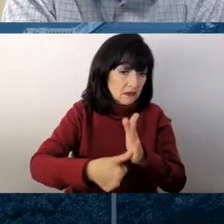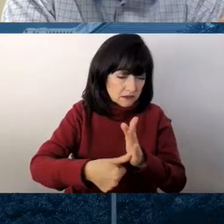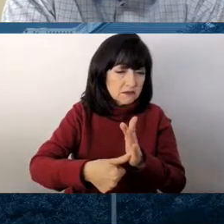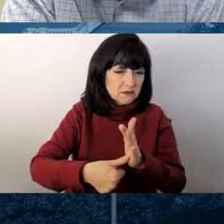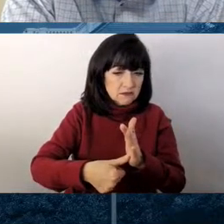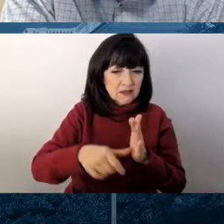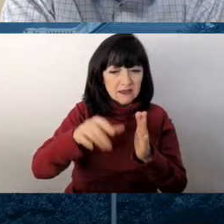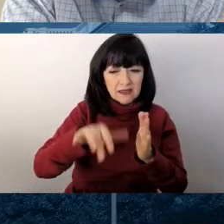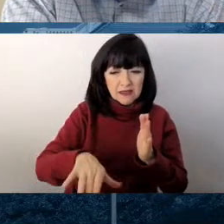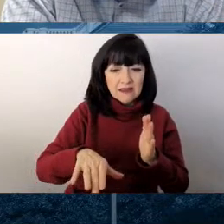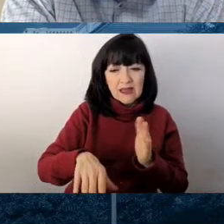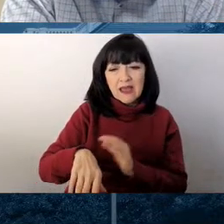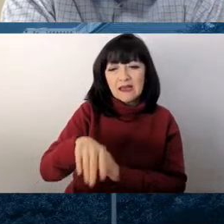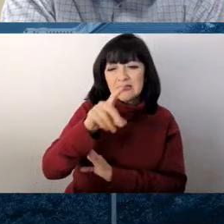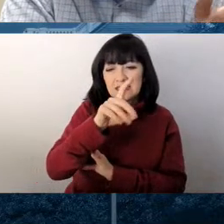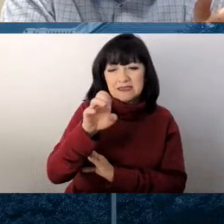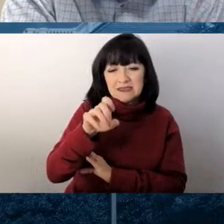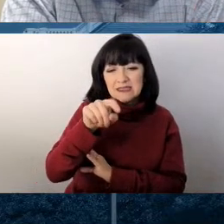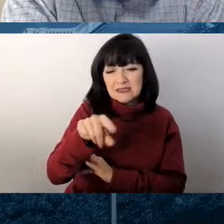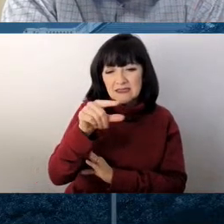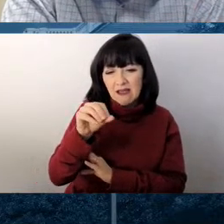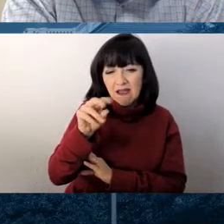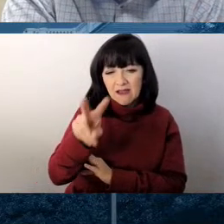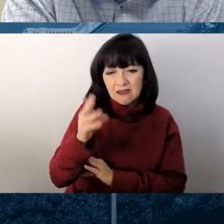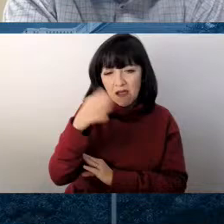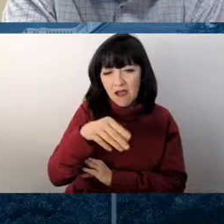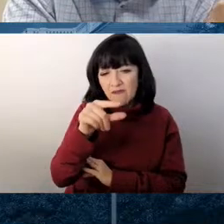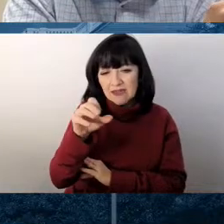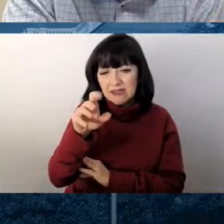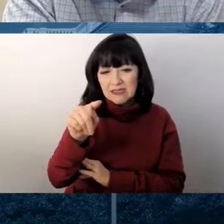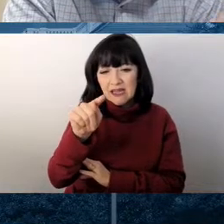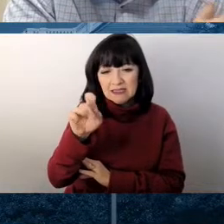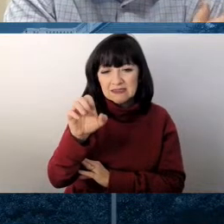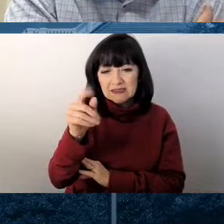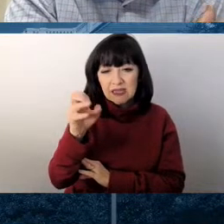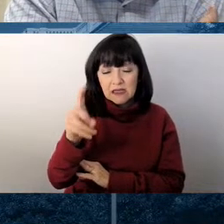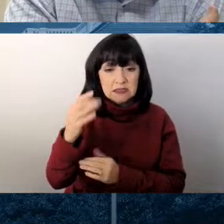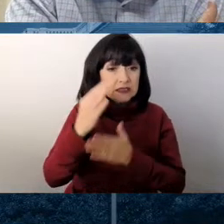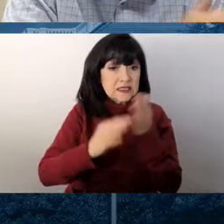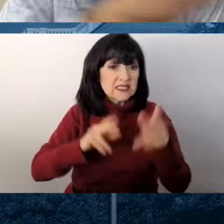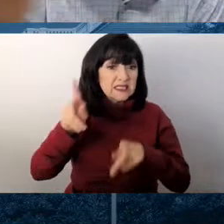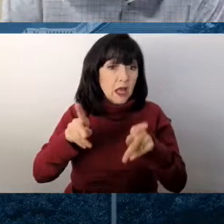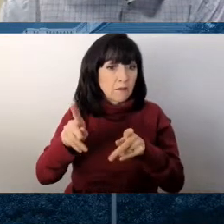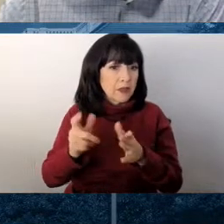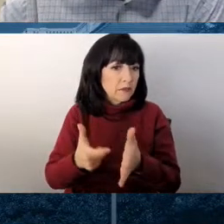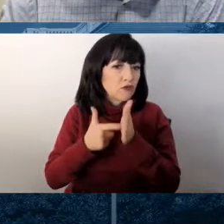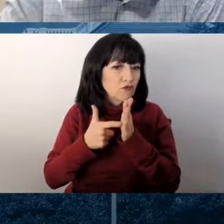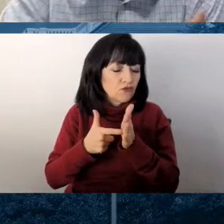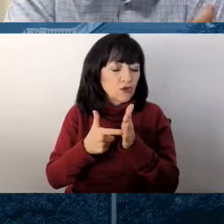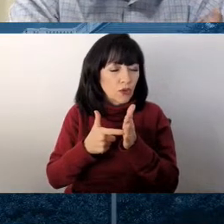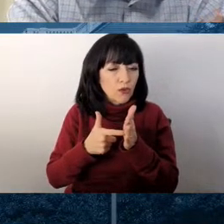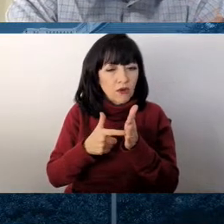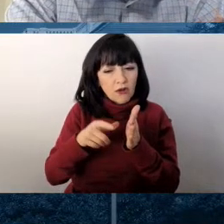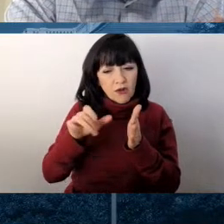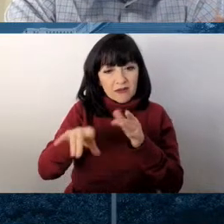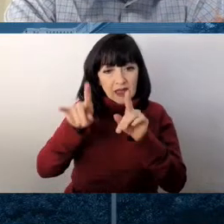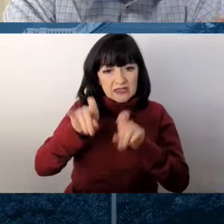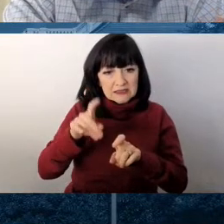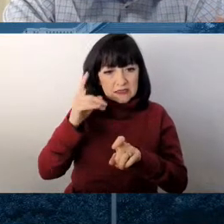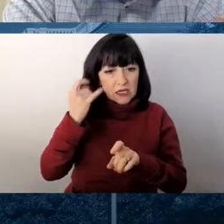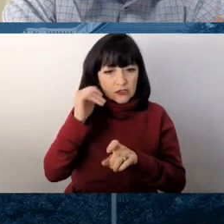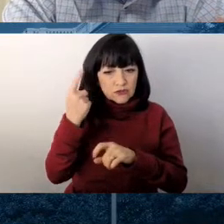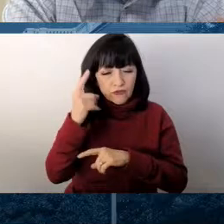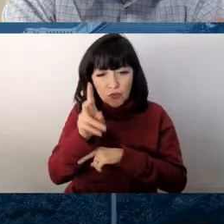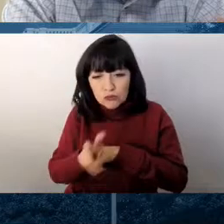de.gov/get-tested. This is perfect if you need it for employment, if you need it for traveling. Really, it takes, you could schedule it,